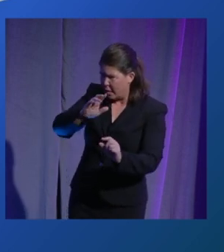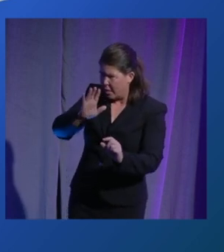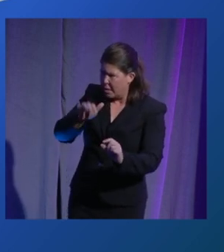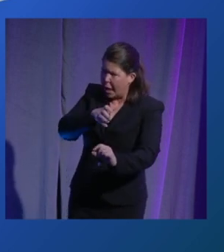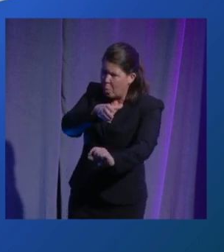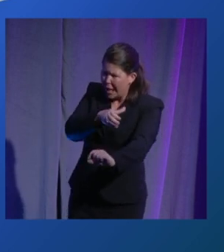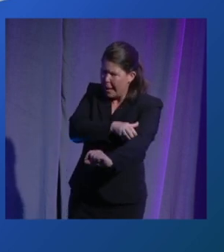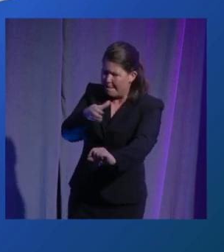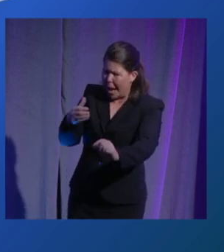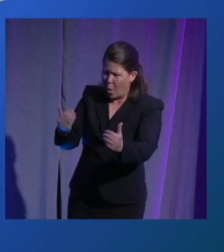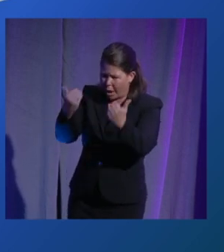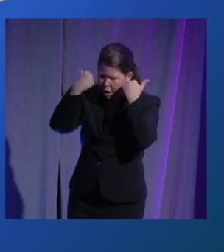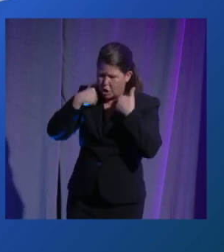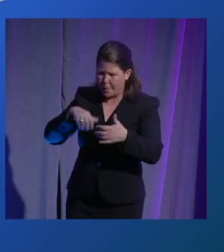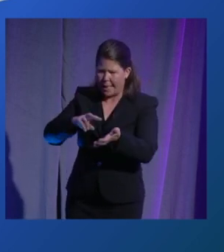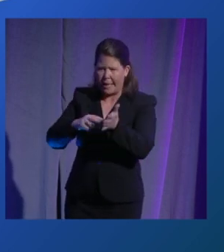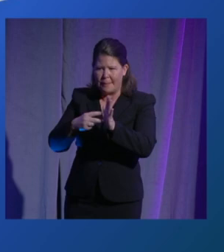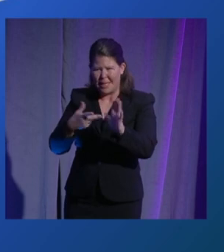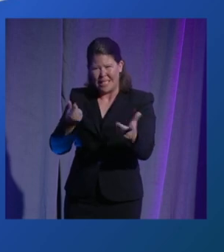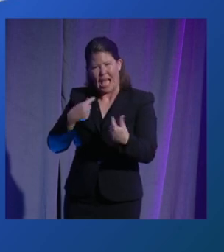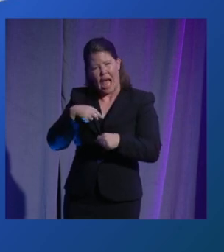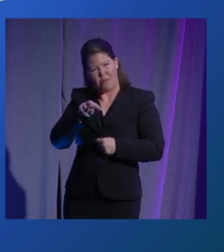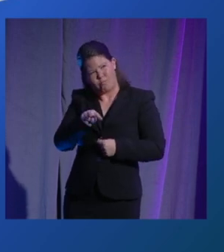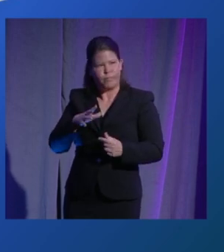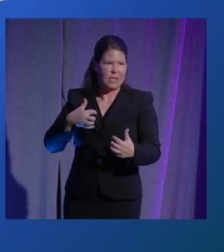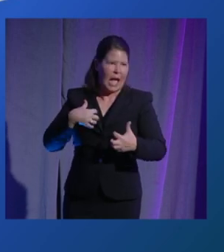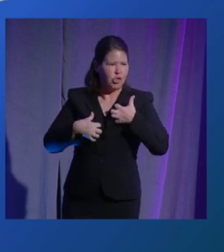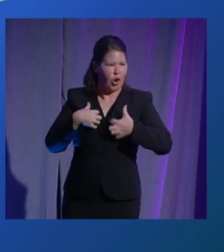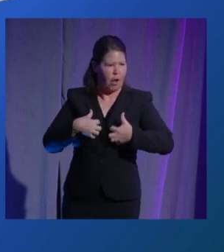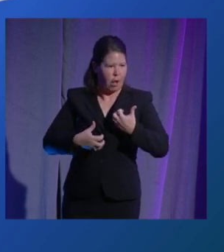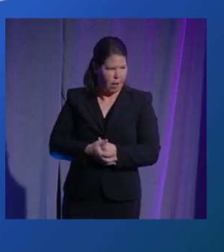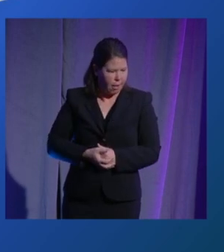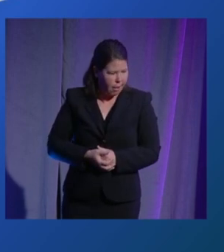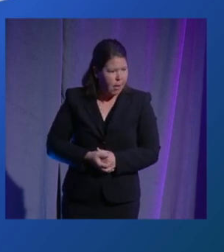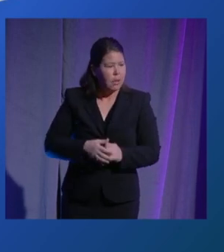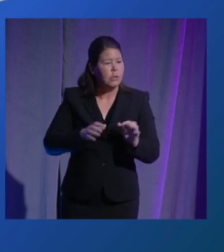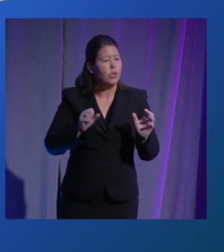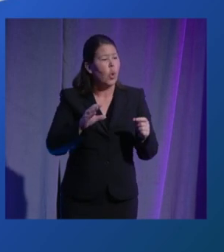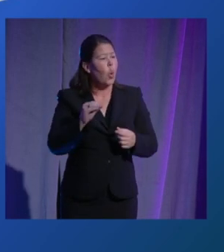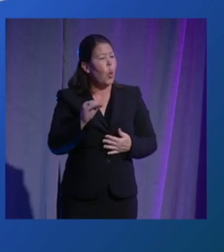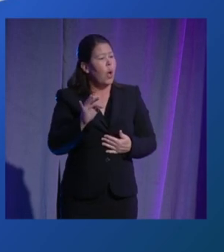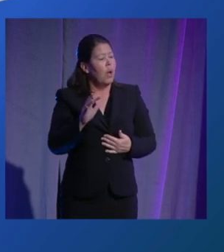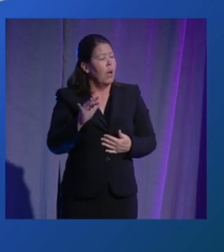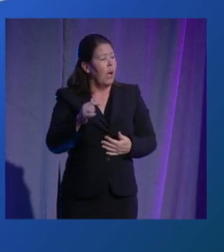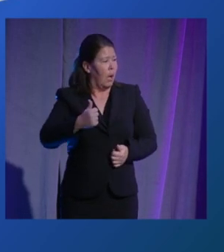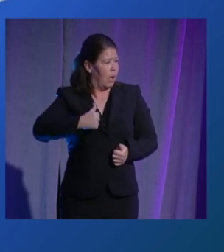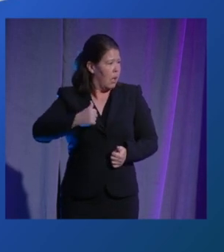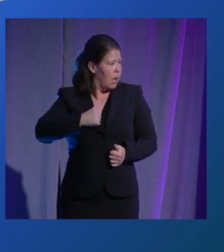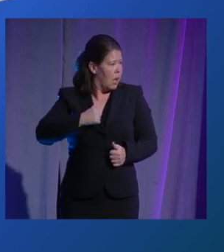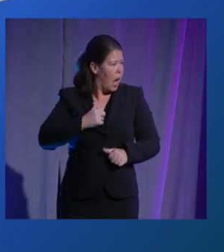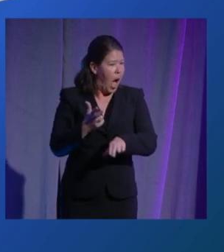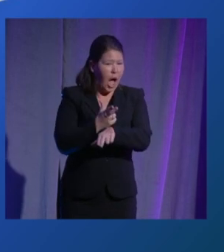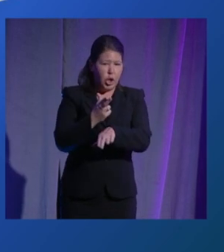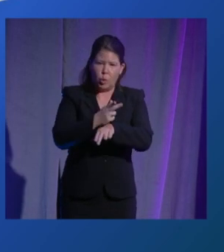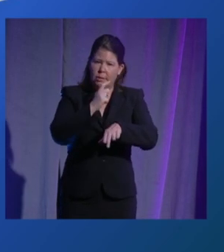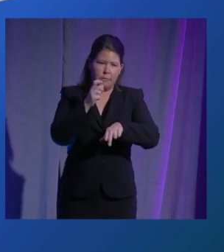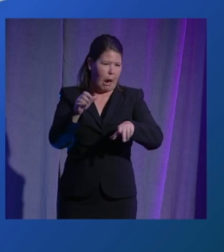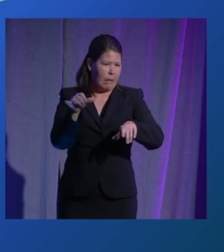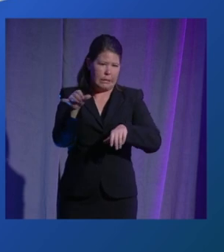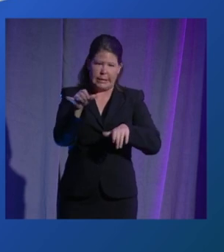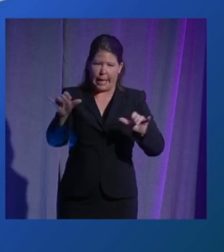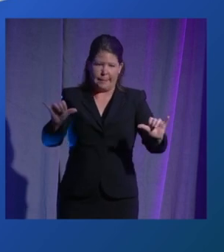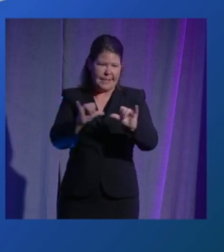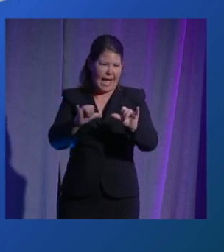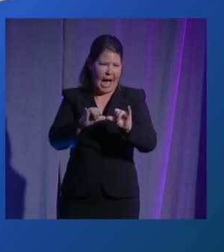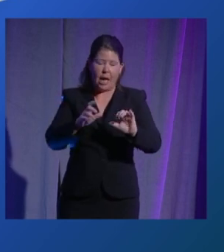so at inference time not super hungry um on the flip side I use not the same scale of models but large models to do